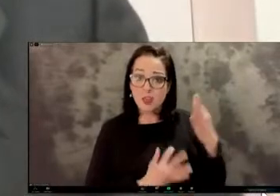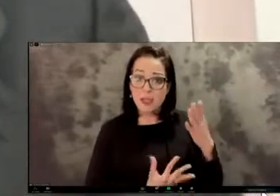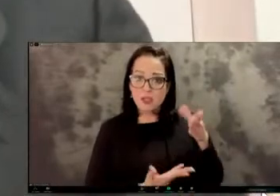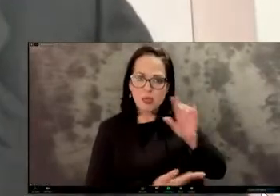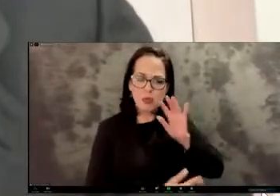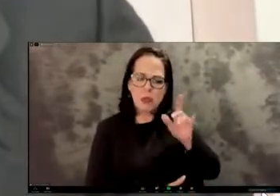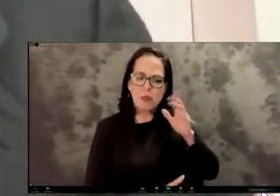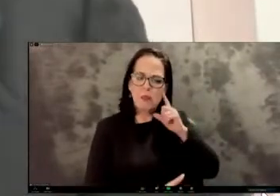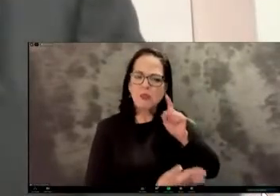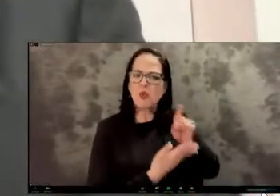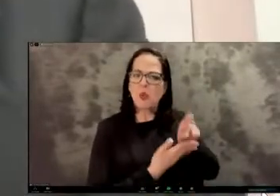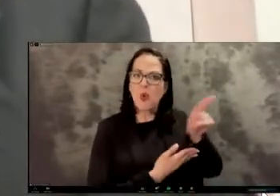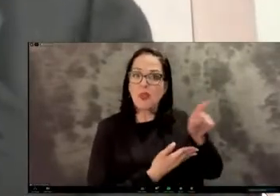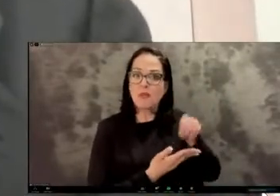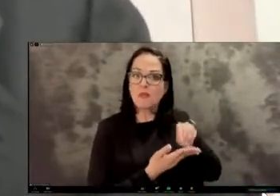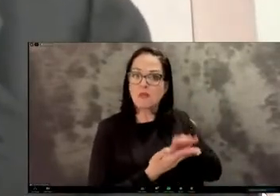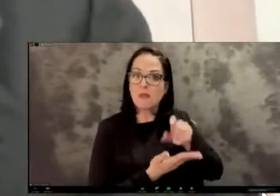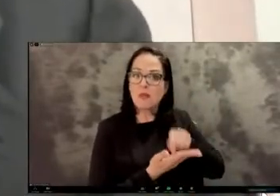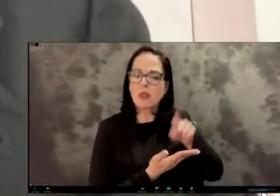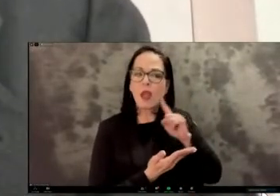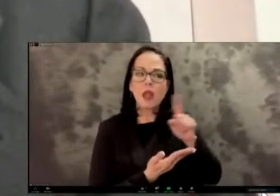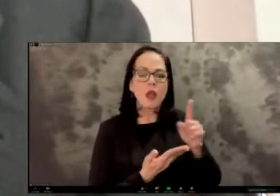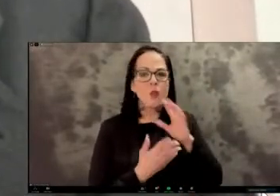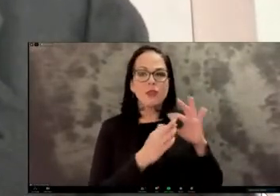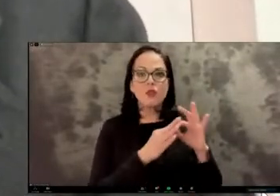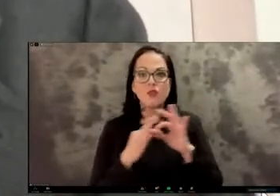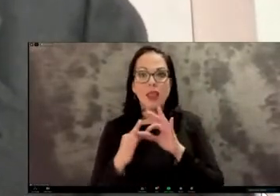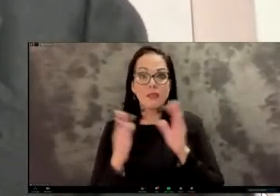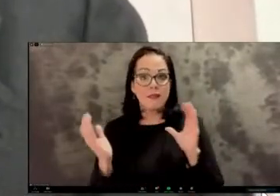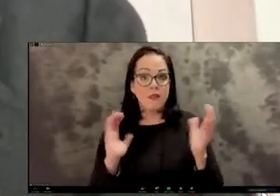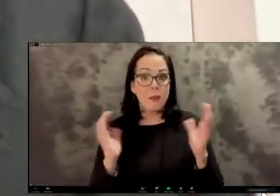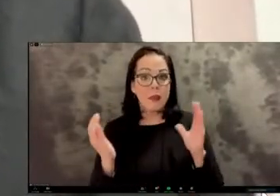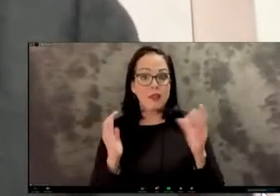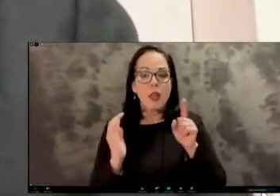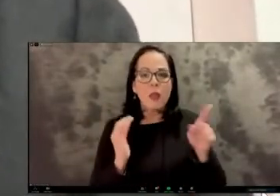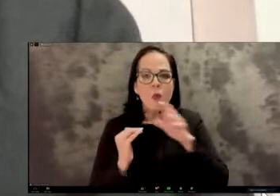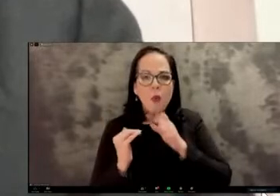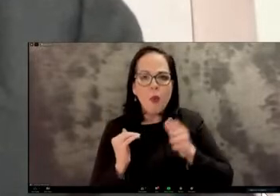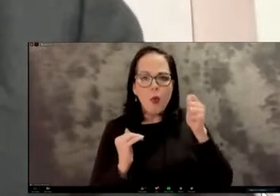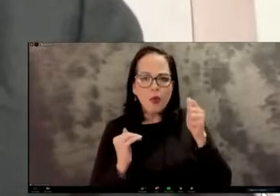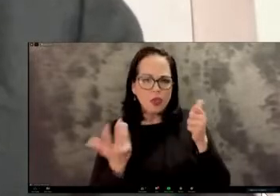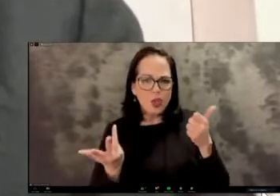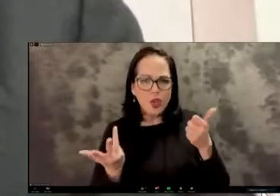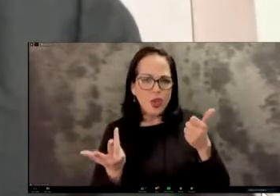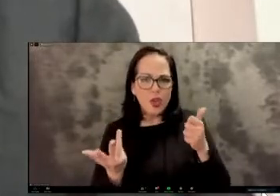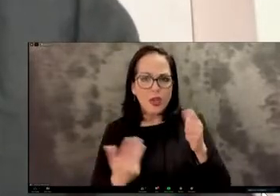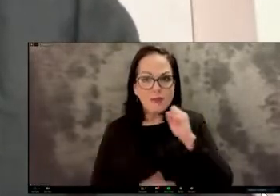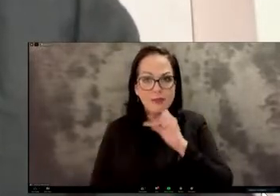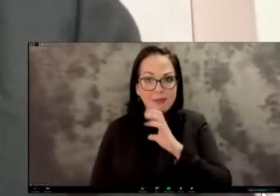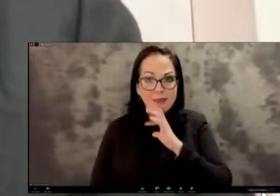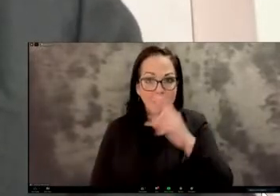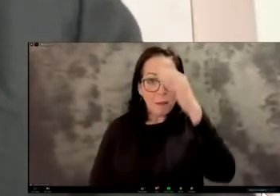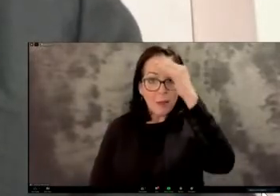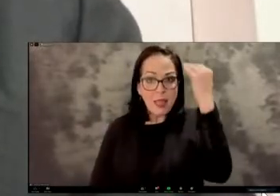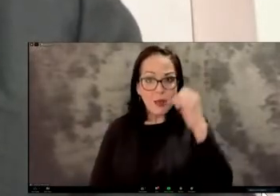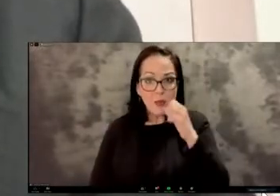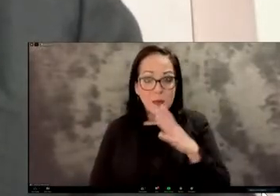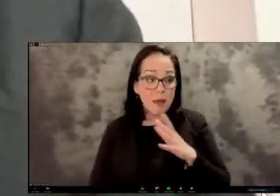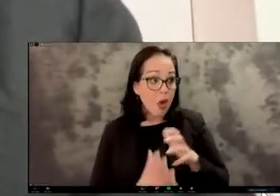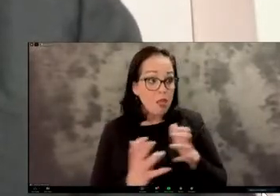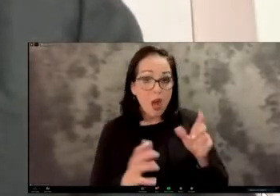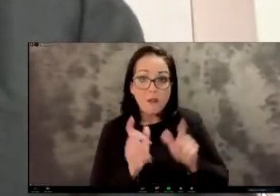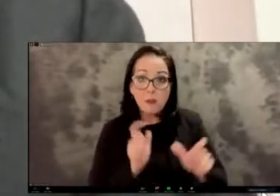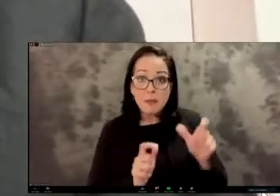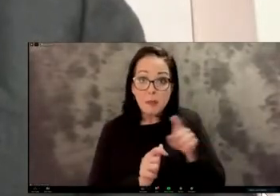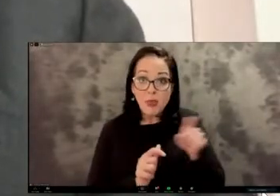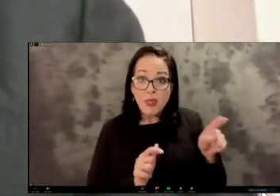part of it was the relative comparison. These were older Black women a lot of the people they grew up with had